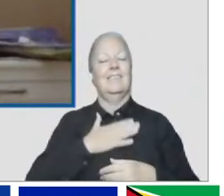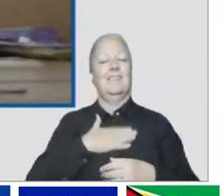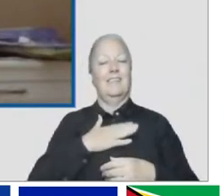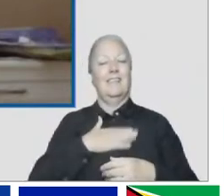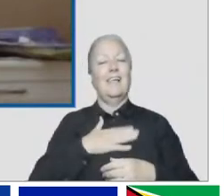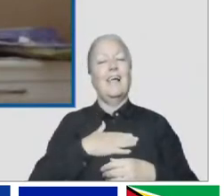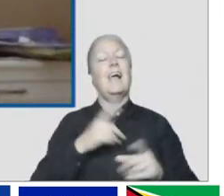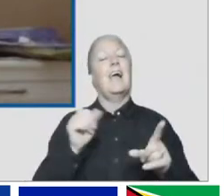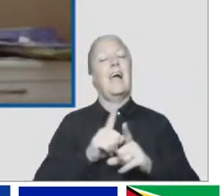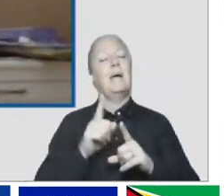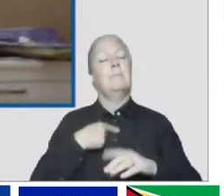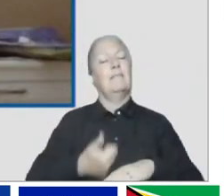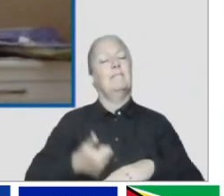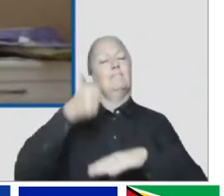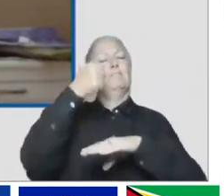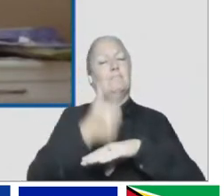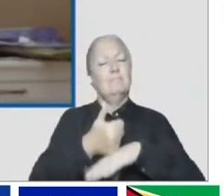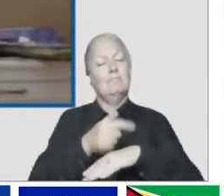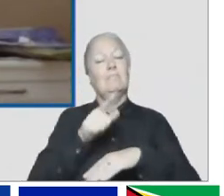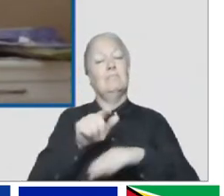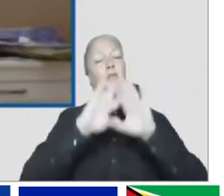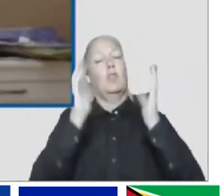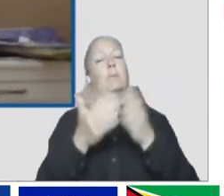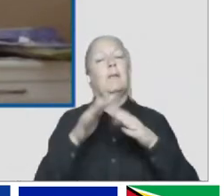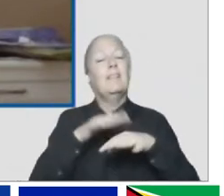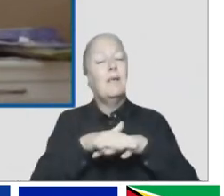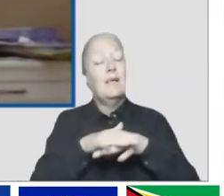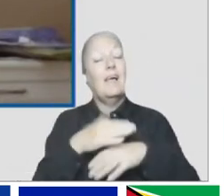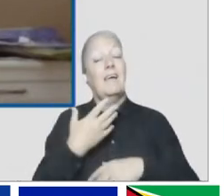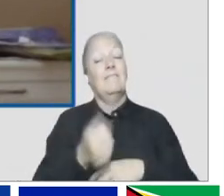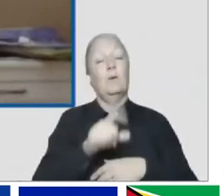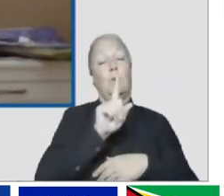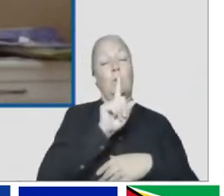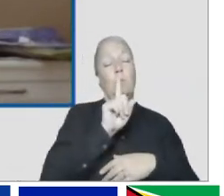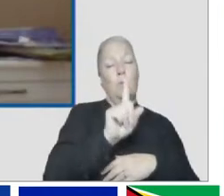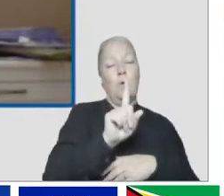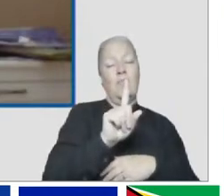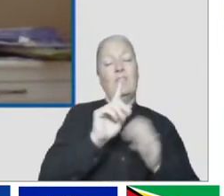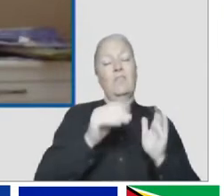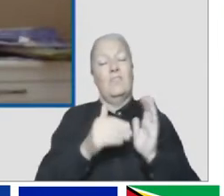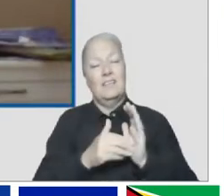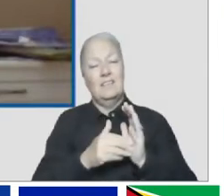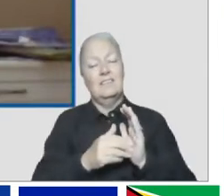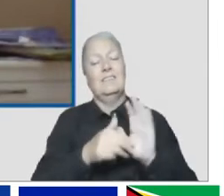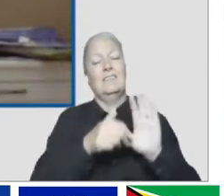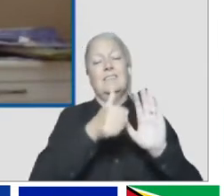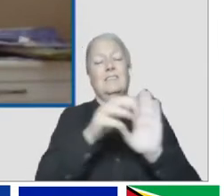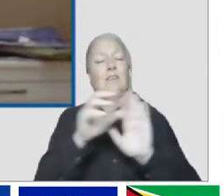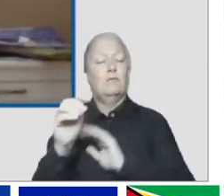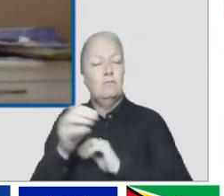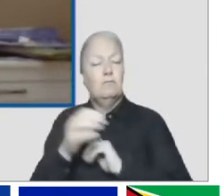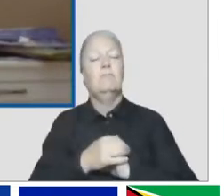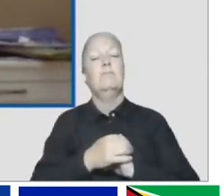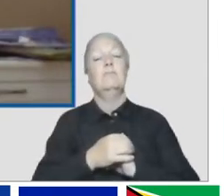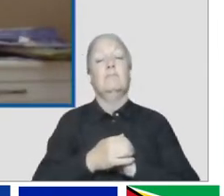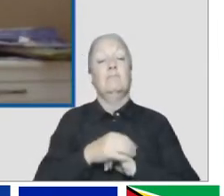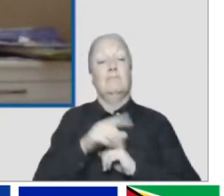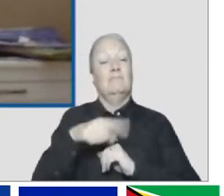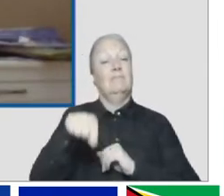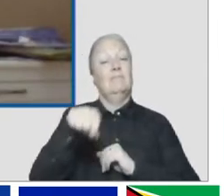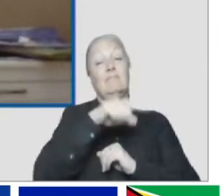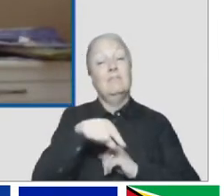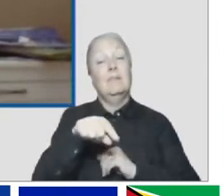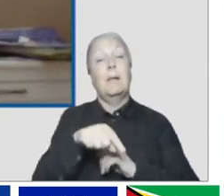of 1,600 plus organizations, and 1/4 of those members come from Latin America, Americas, and the